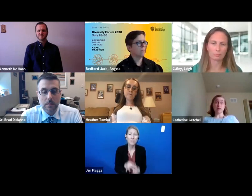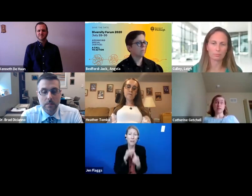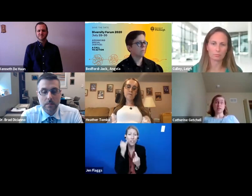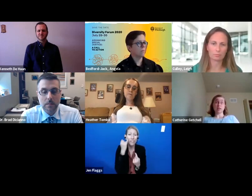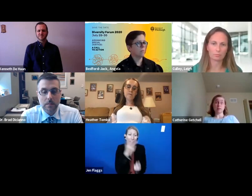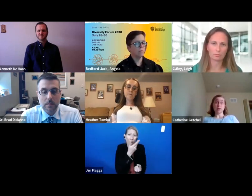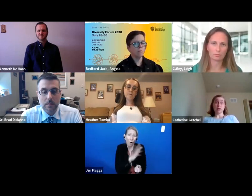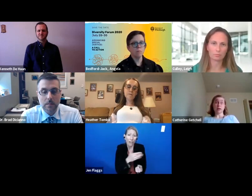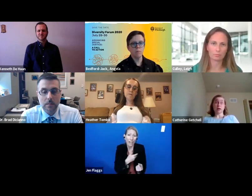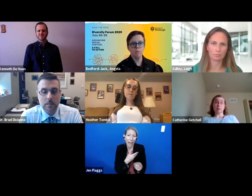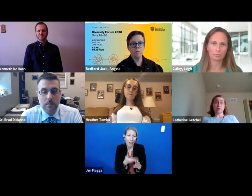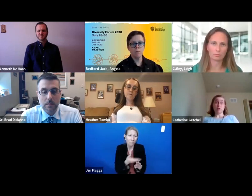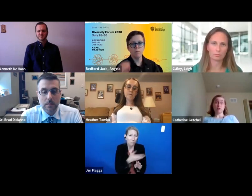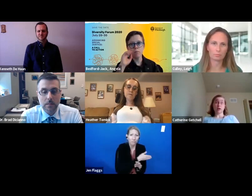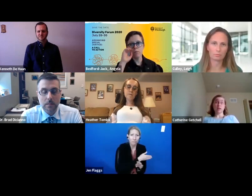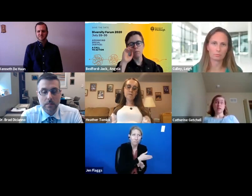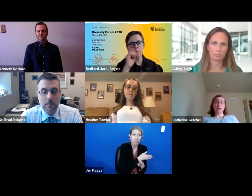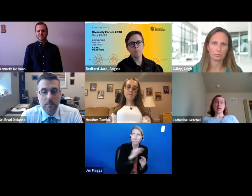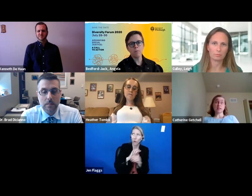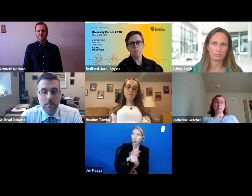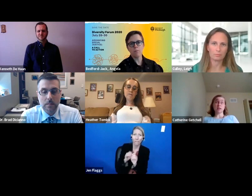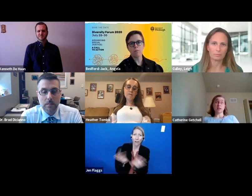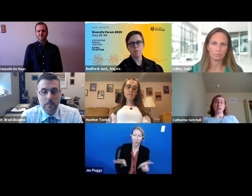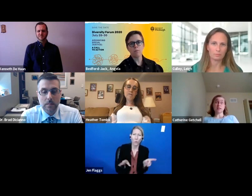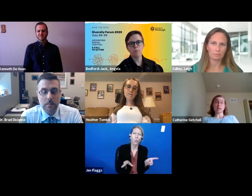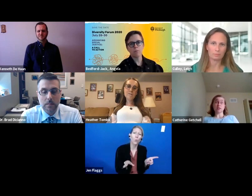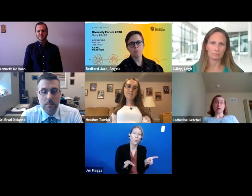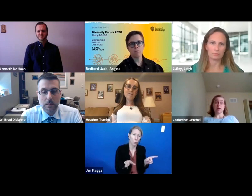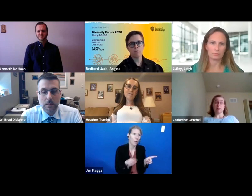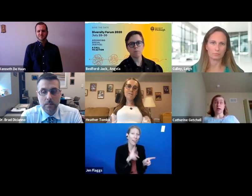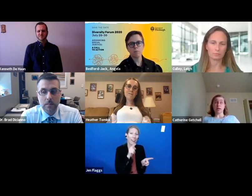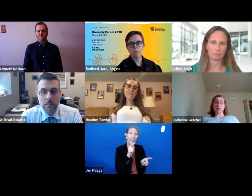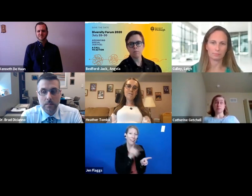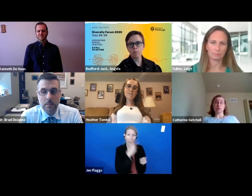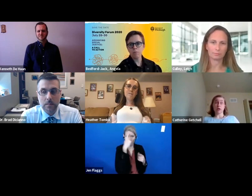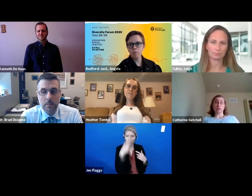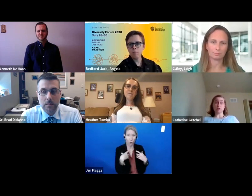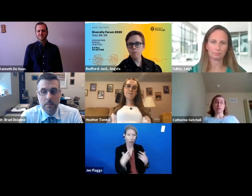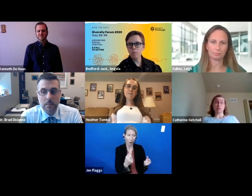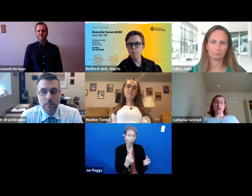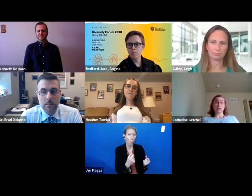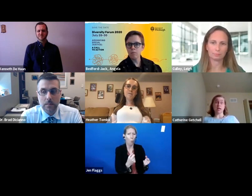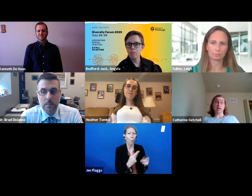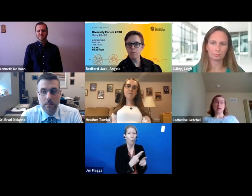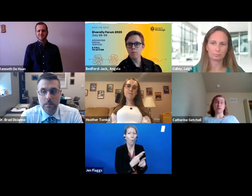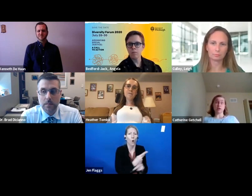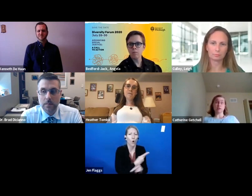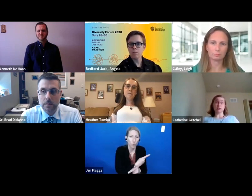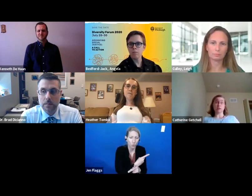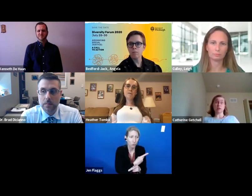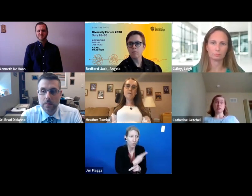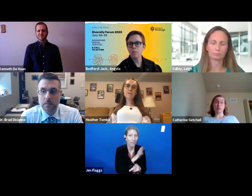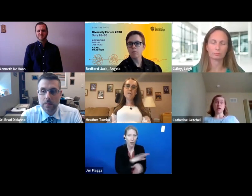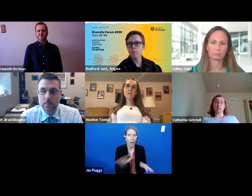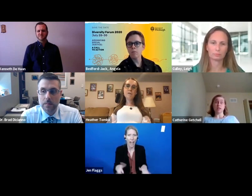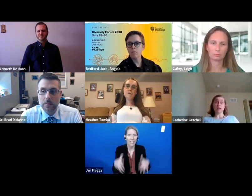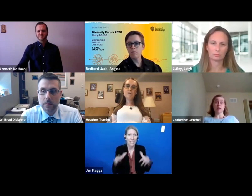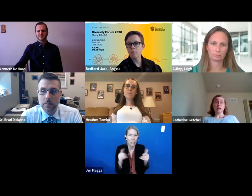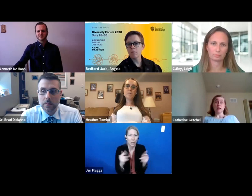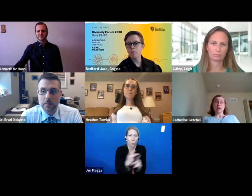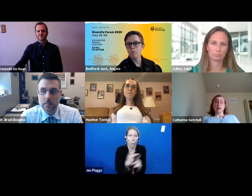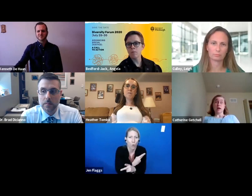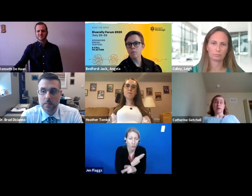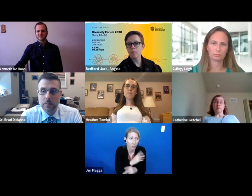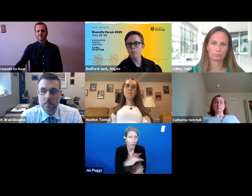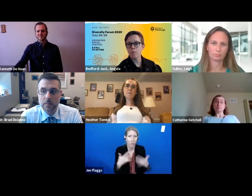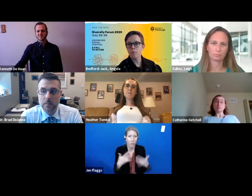pre-existing mental health condition. They're finding that has been exacerbated by some triggers of anxiety, triggers of depression.